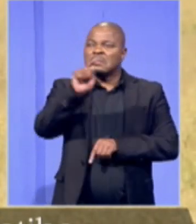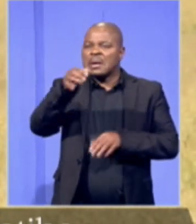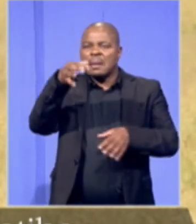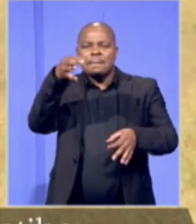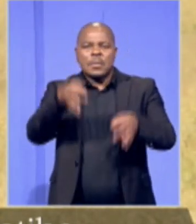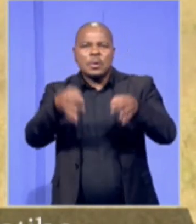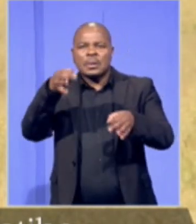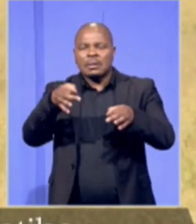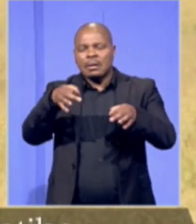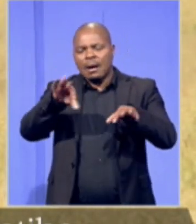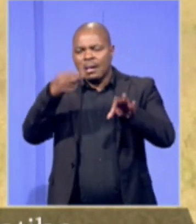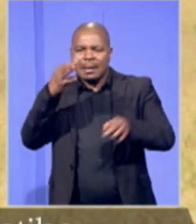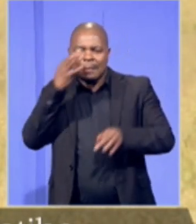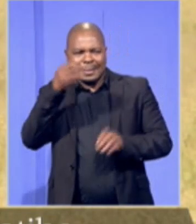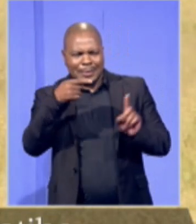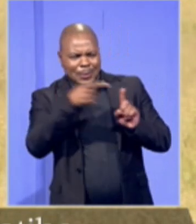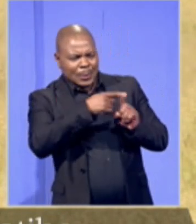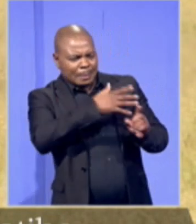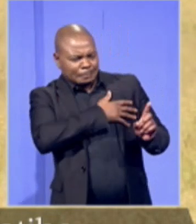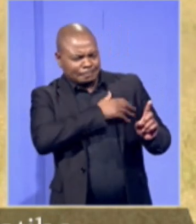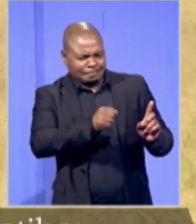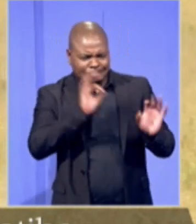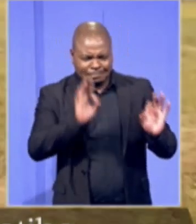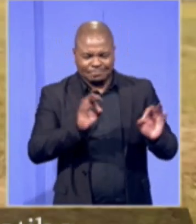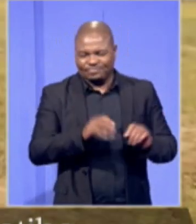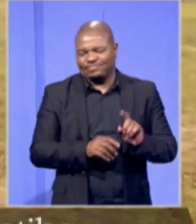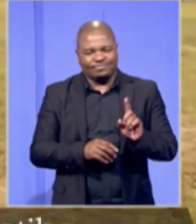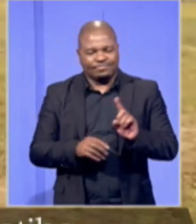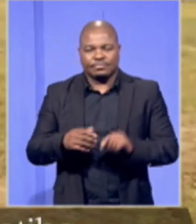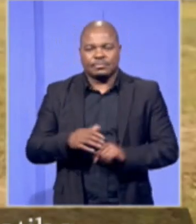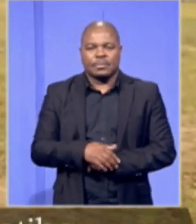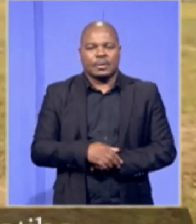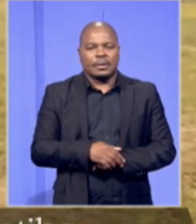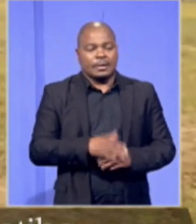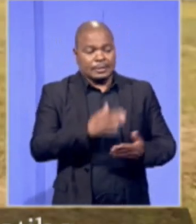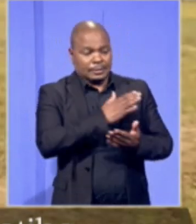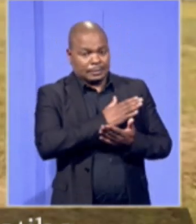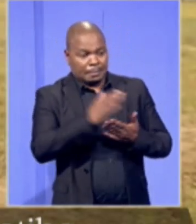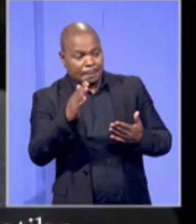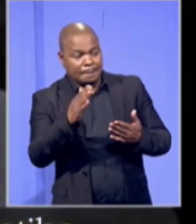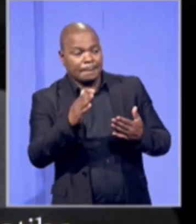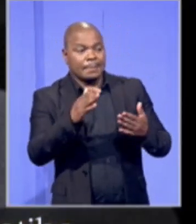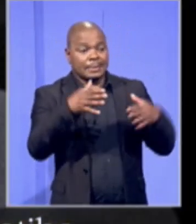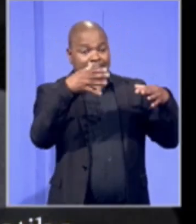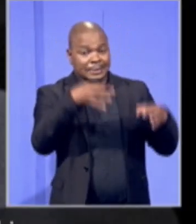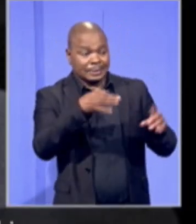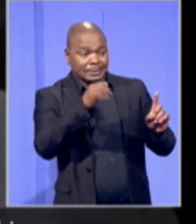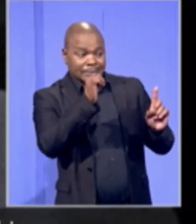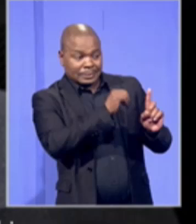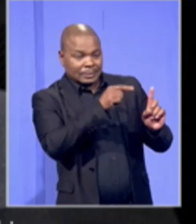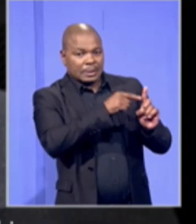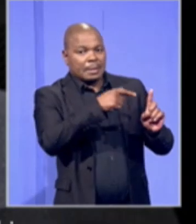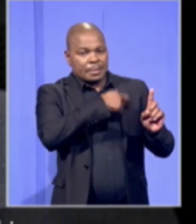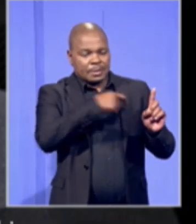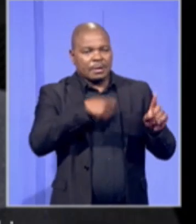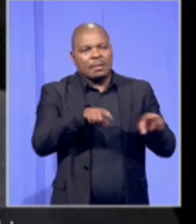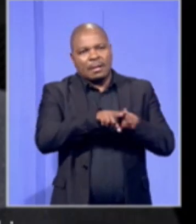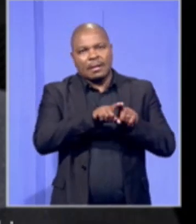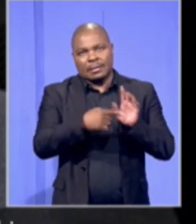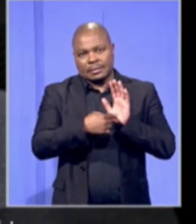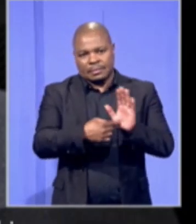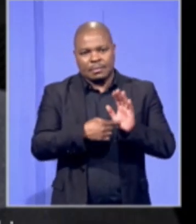ba sebete ha mopresidente. Some of these moves that he has made, for instance, the expropriation